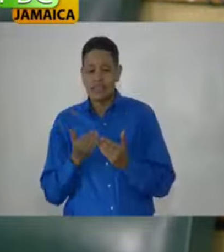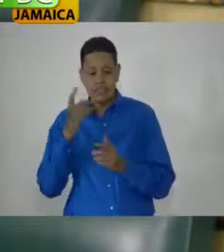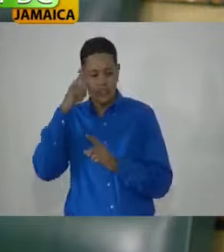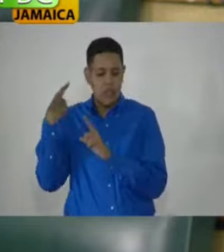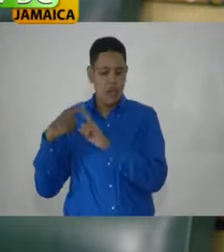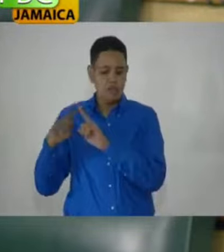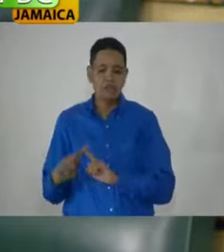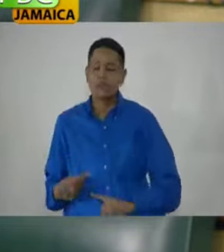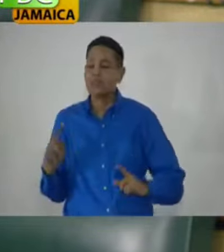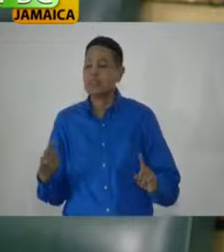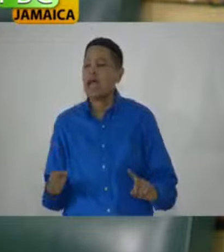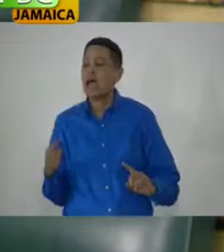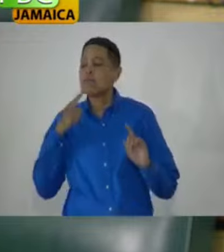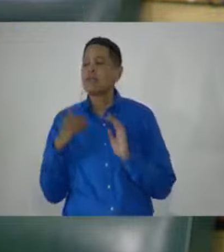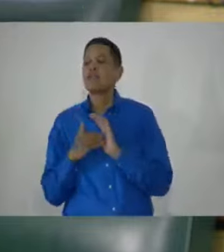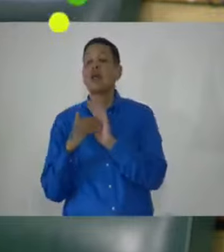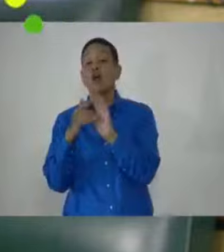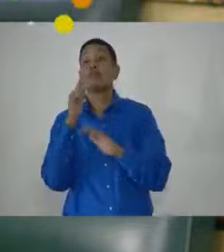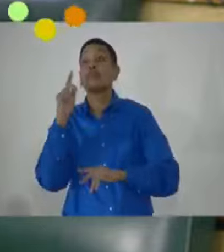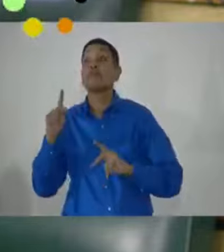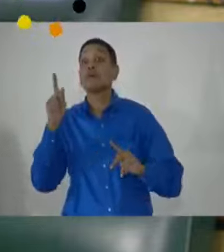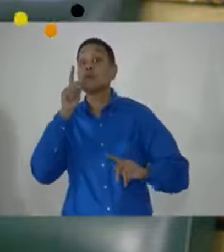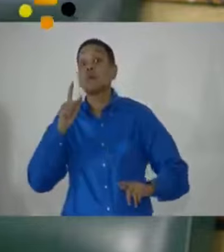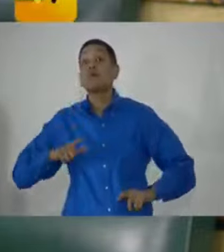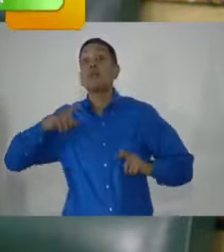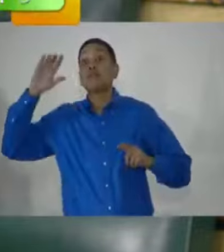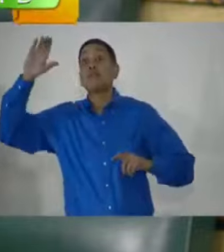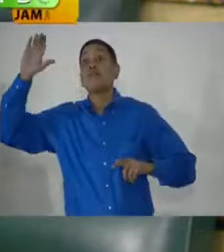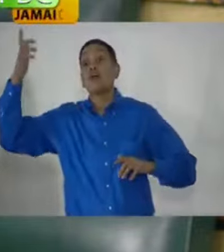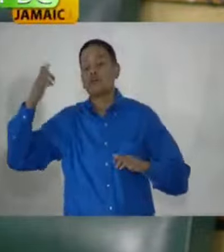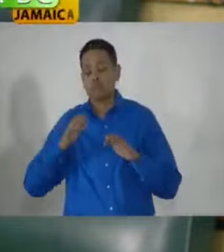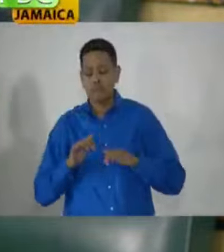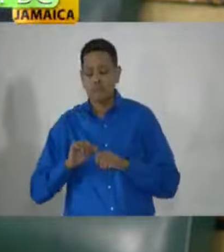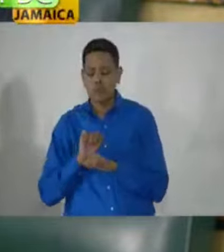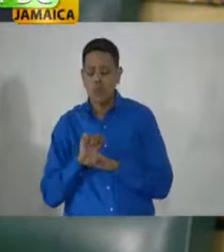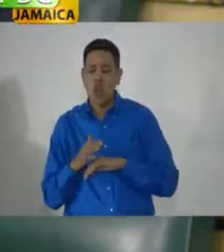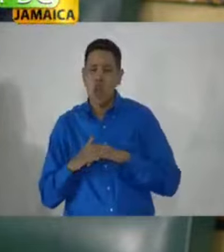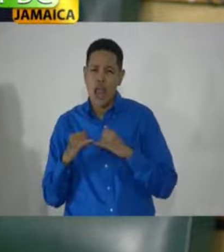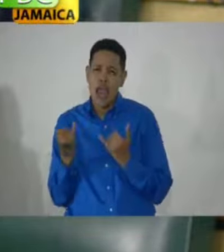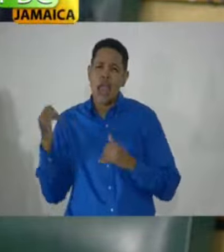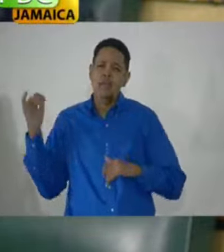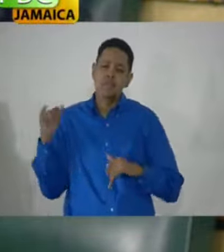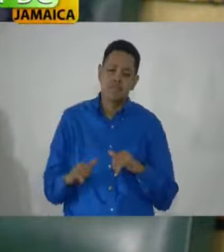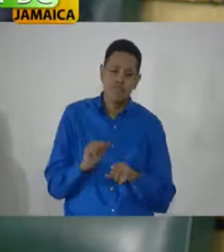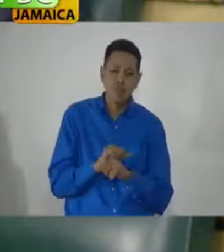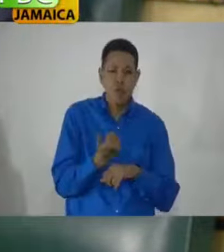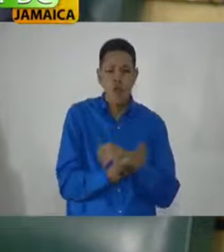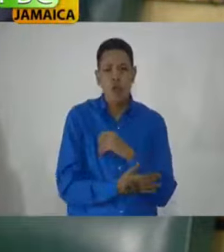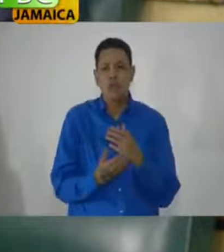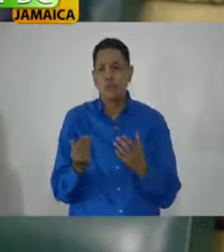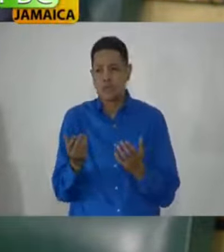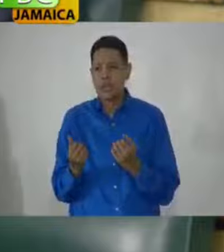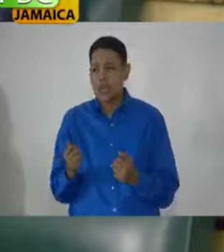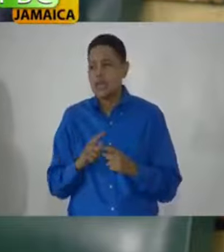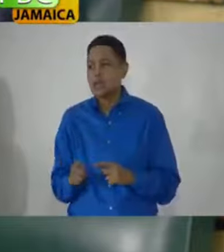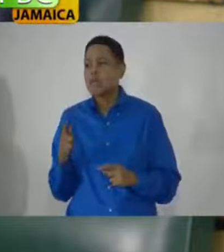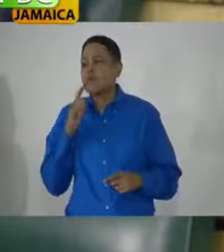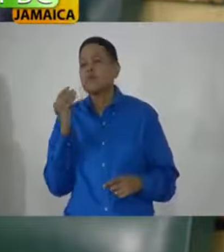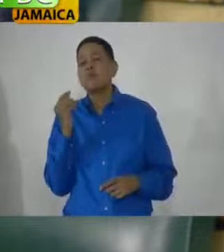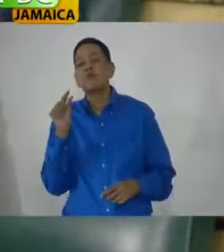optimism. Thousands of digital nomads were attracted over the period, yet the revenue yield remained